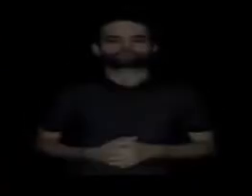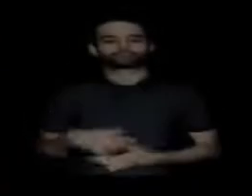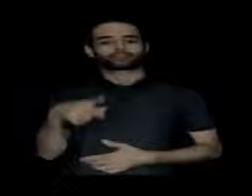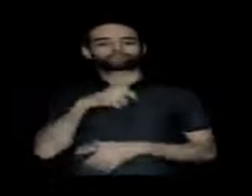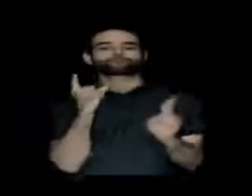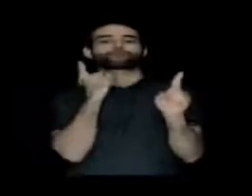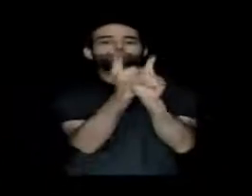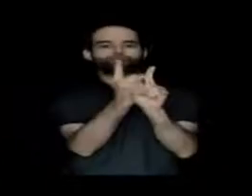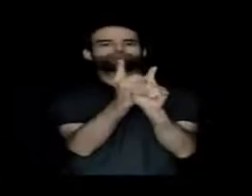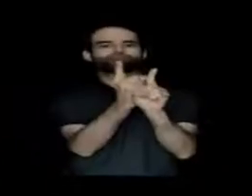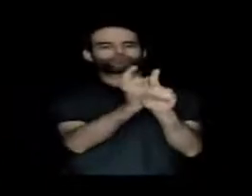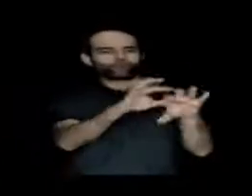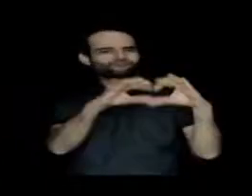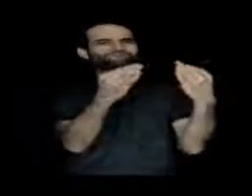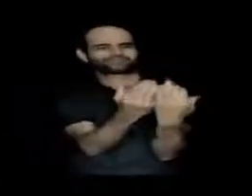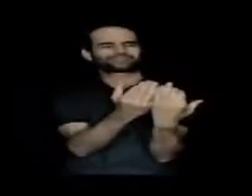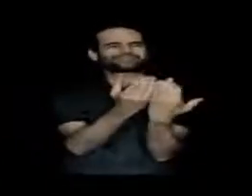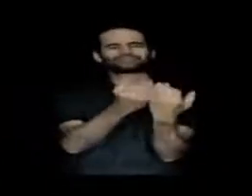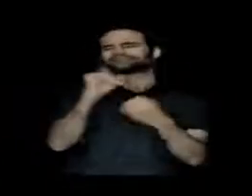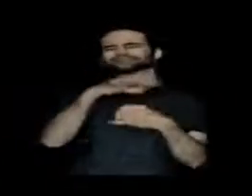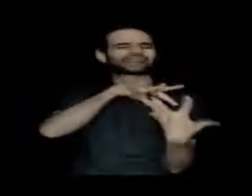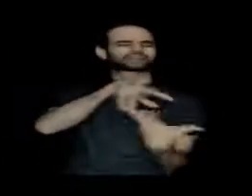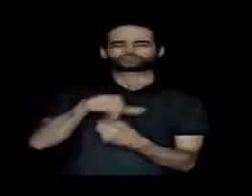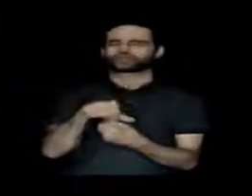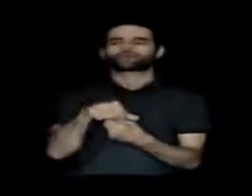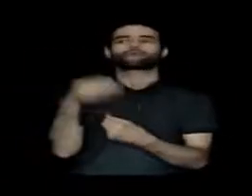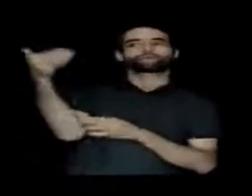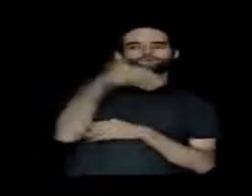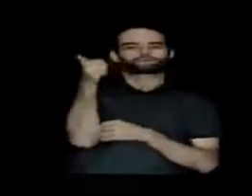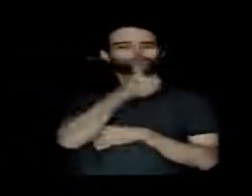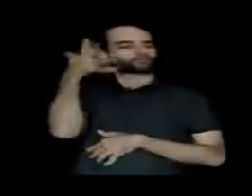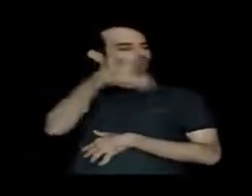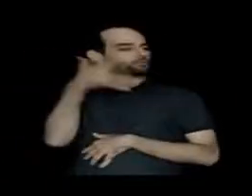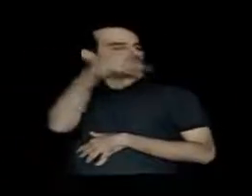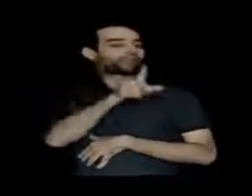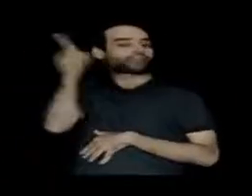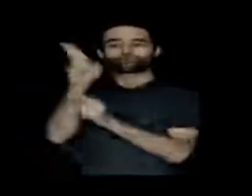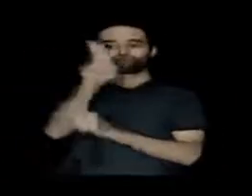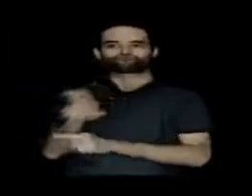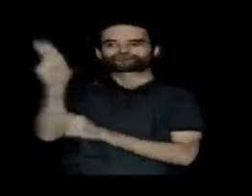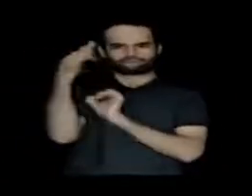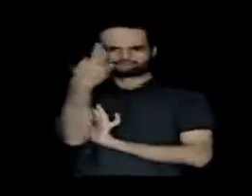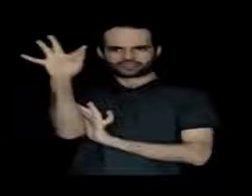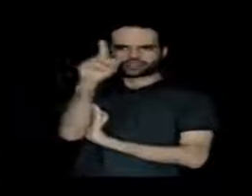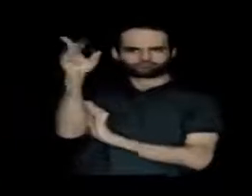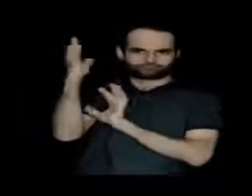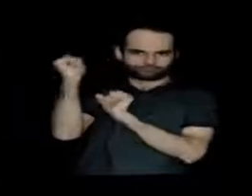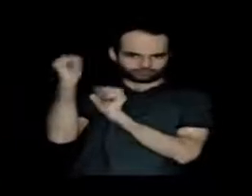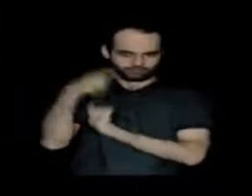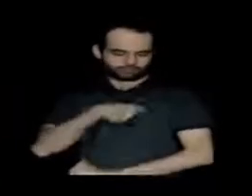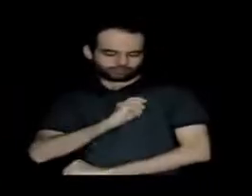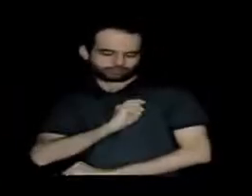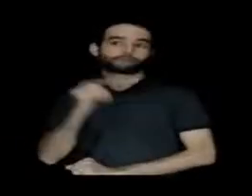example, take a shower, drink water, and I slowly got into this little house that we did